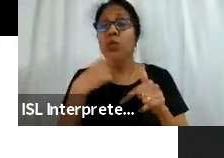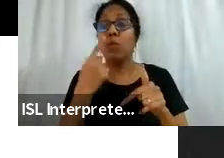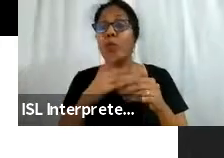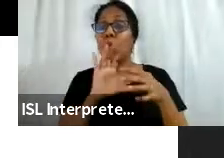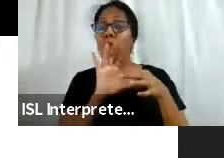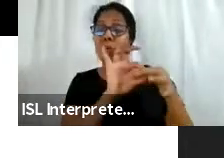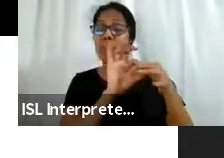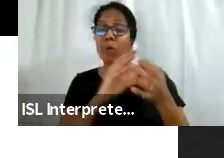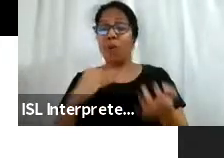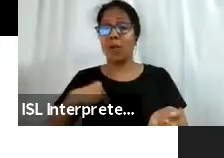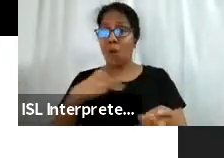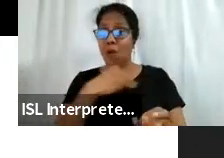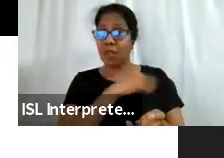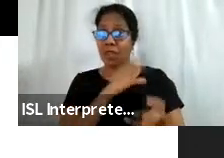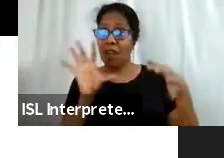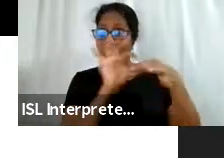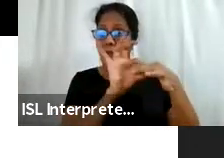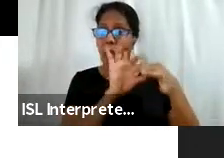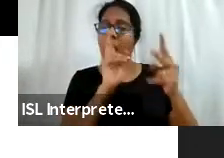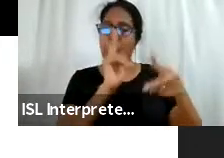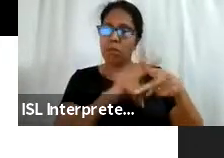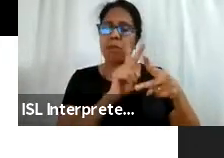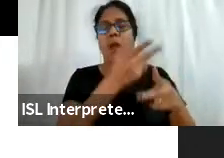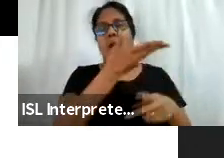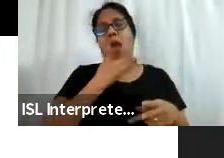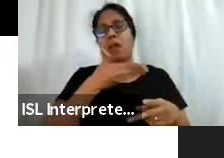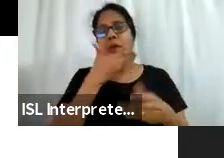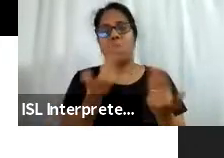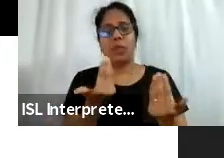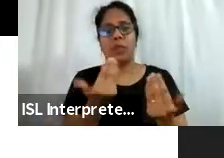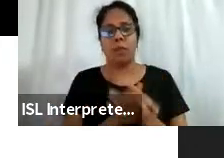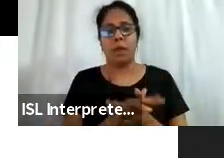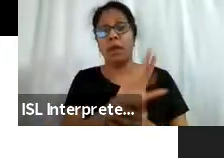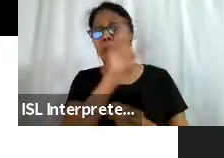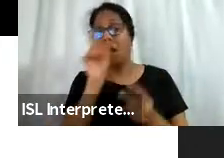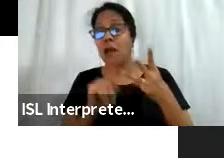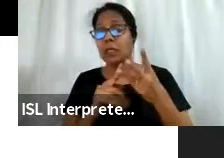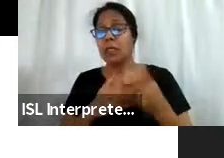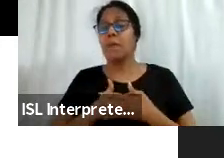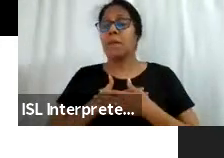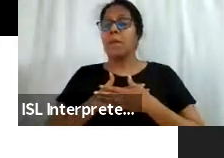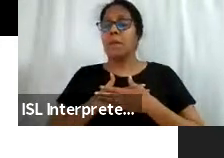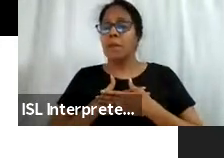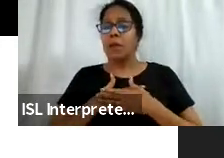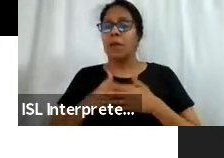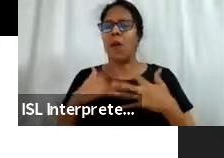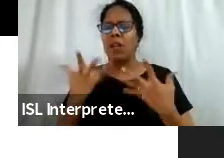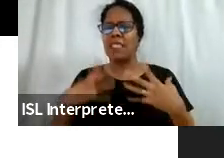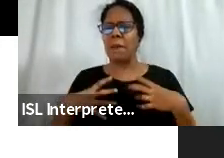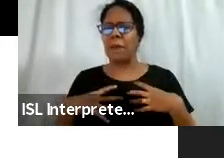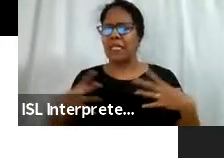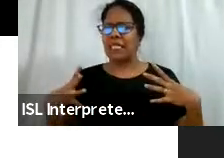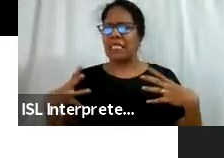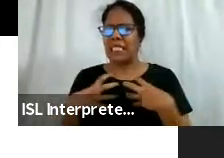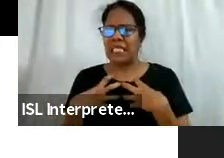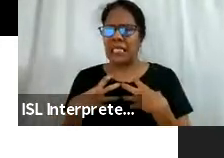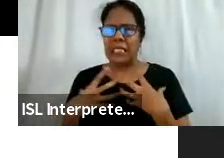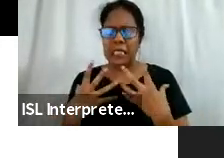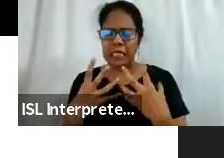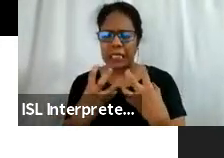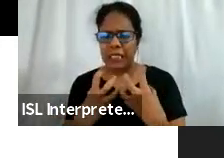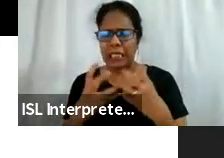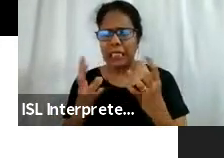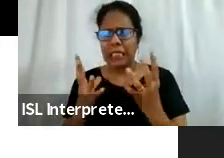she will advise. Persistent chest pain. Some people feel chest pain, some people feel tightness, extreme